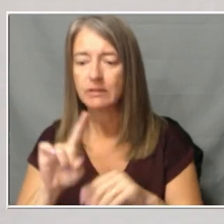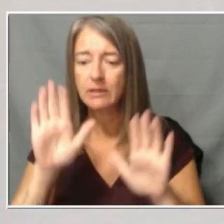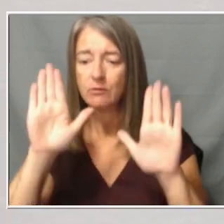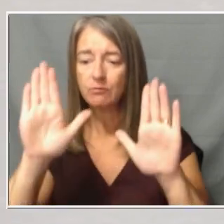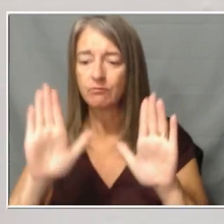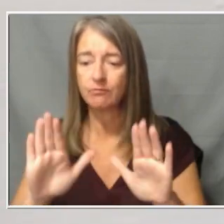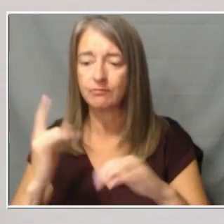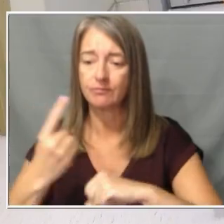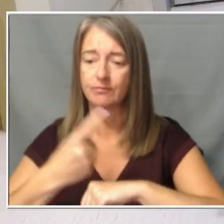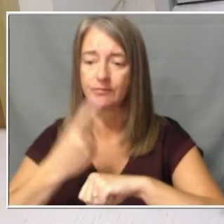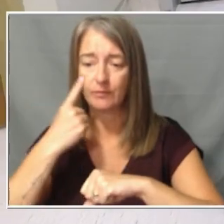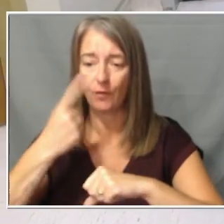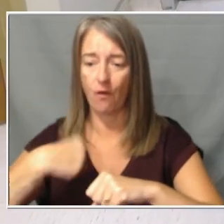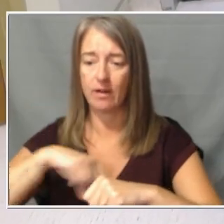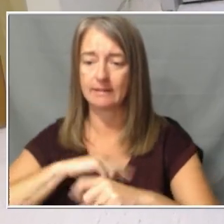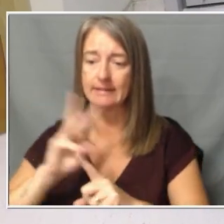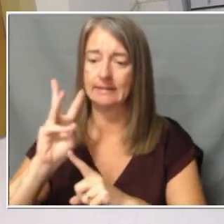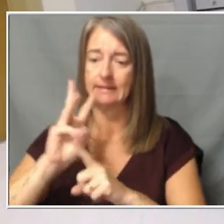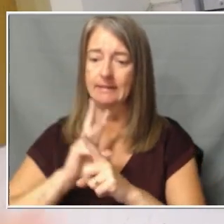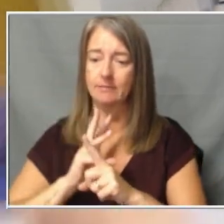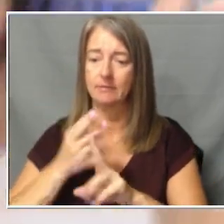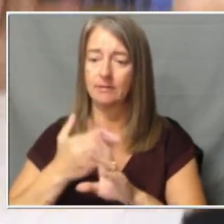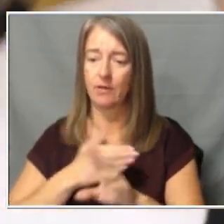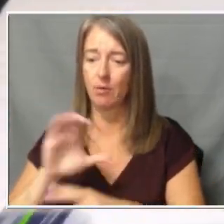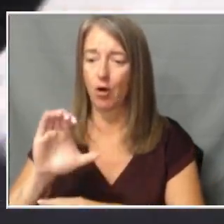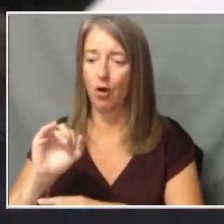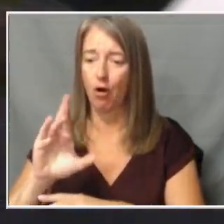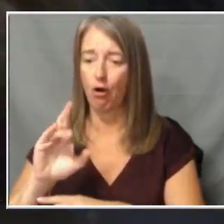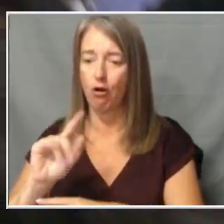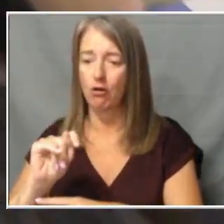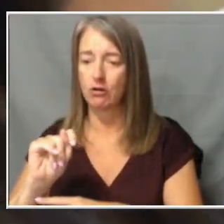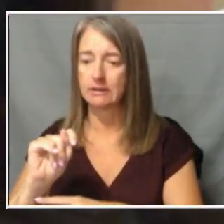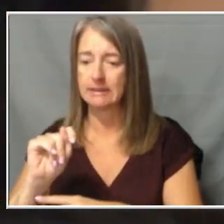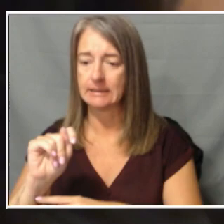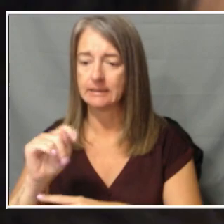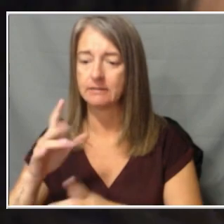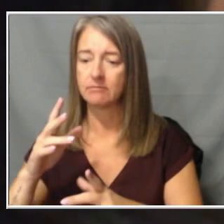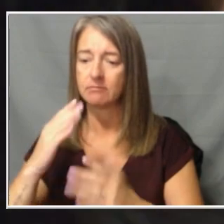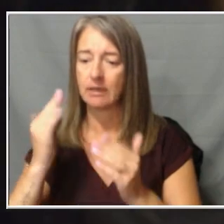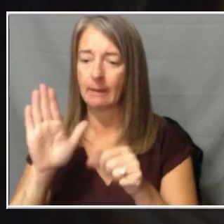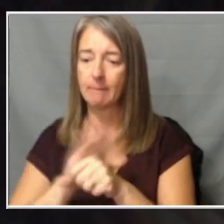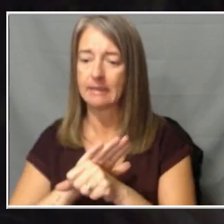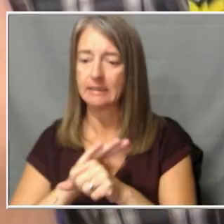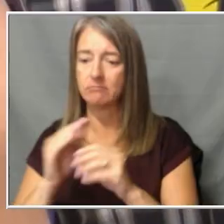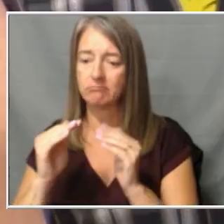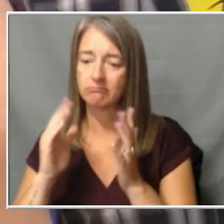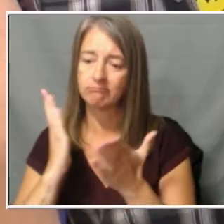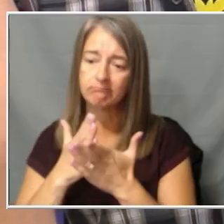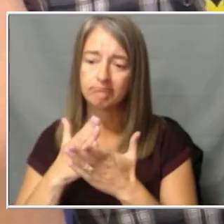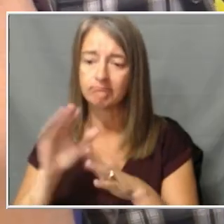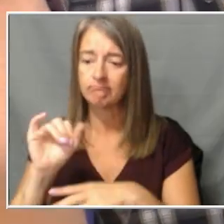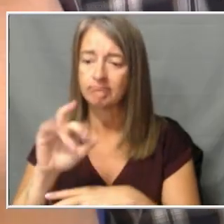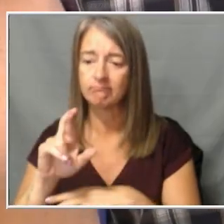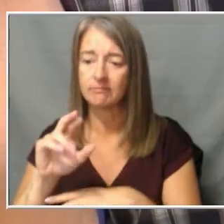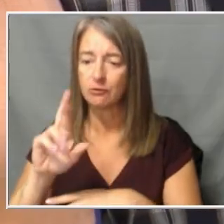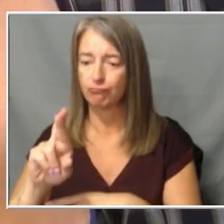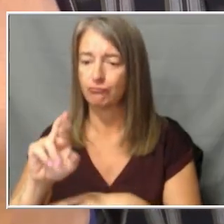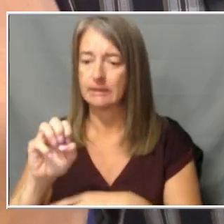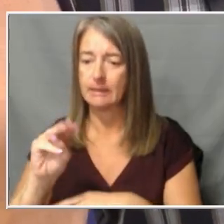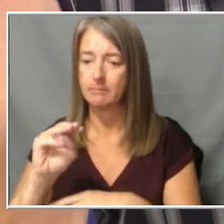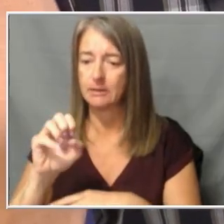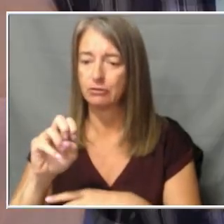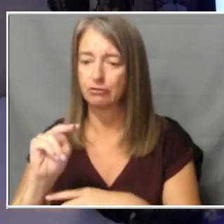to tell her that 6 months out from the CAR T, she is in complete remission, no evidence of the leukemia, and this is